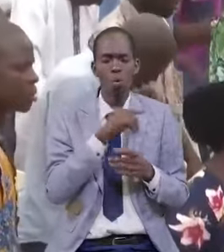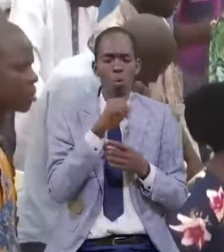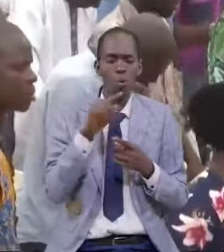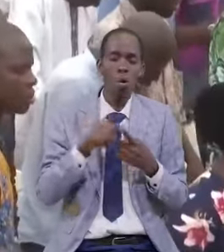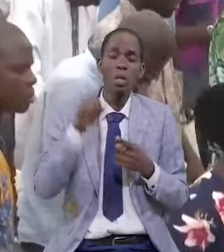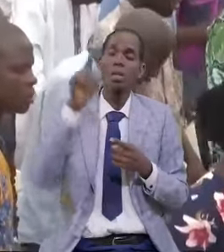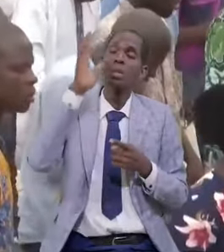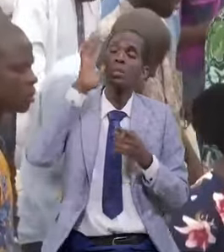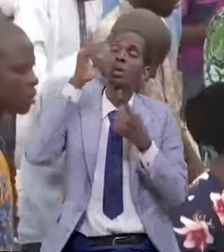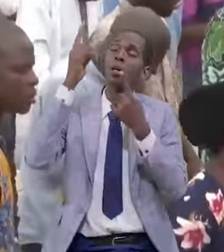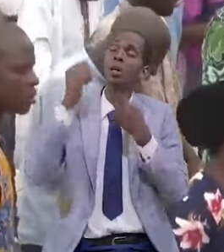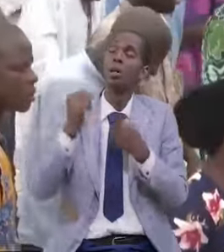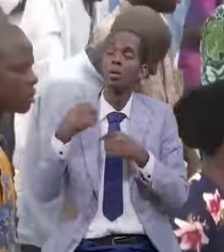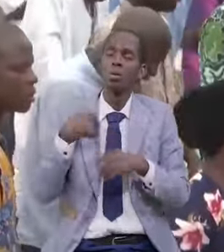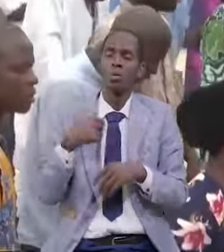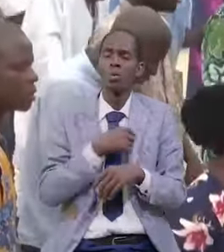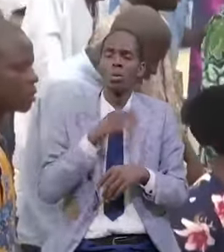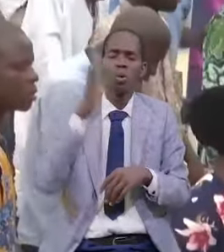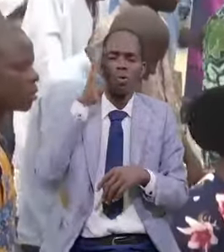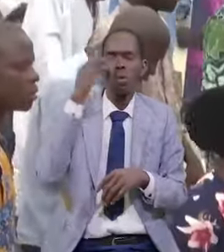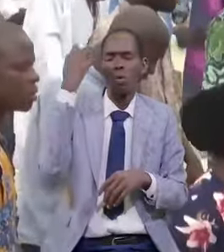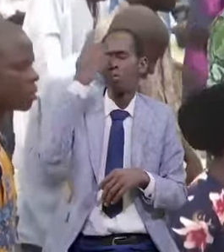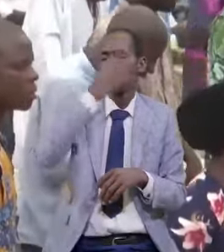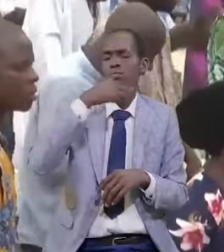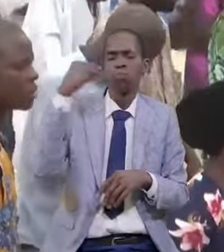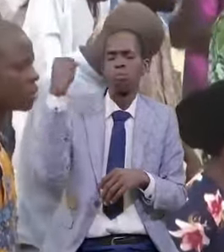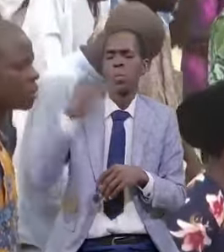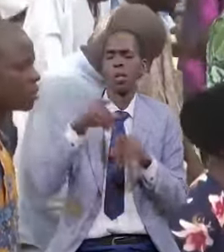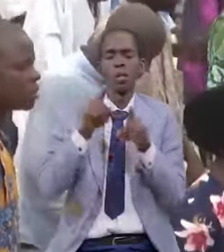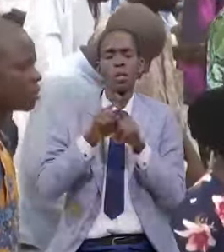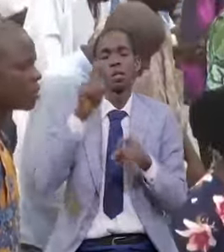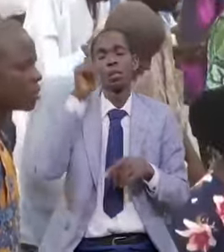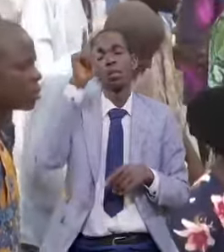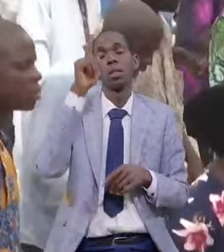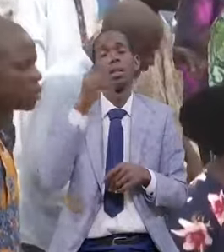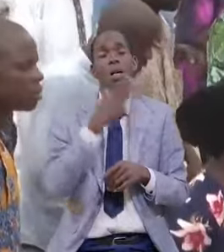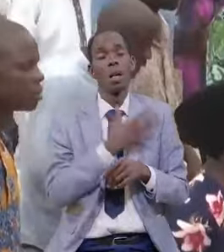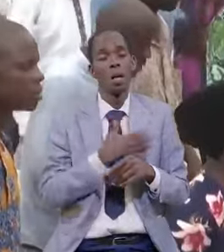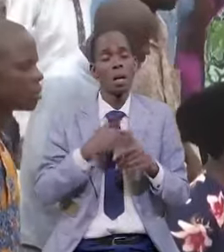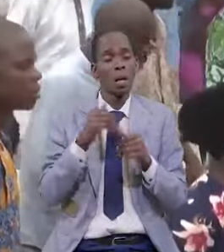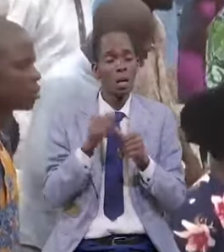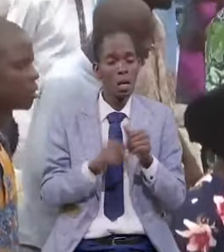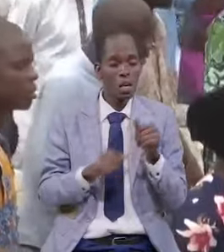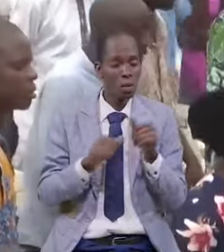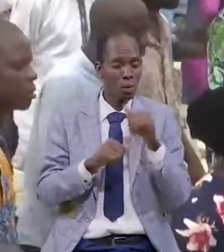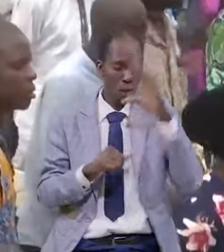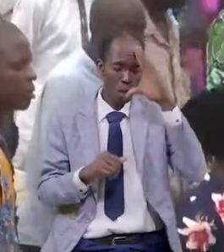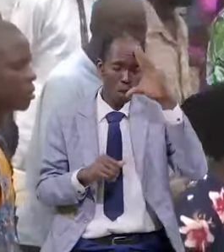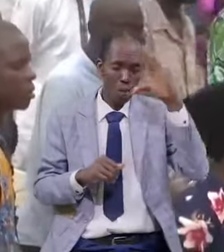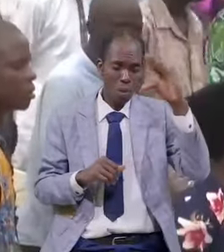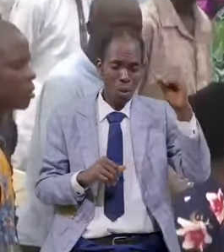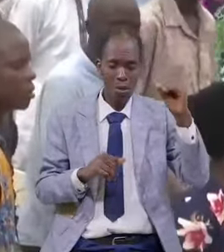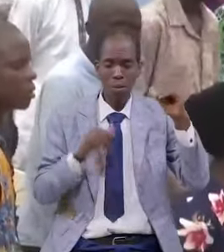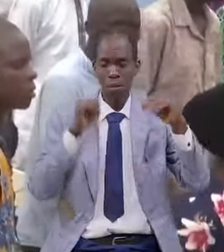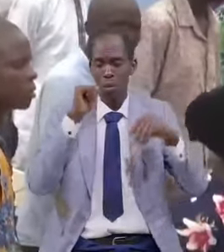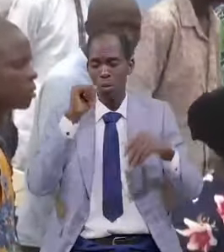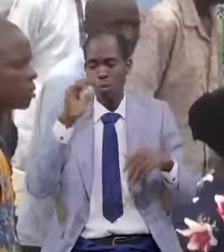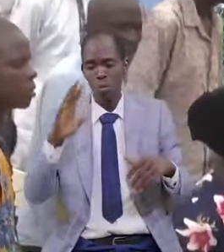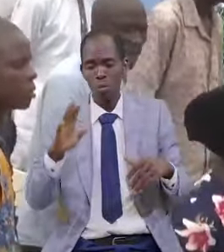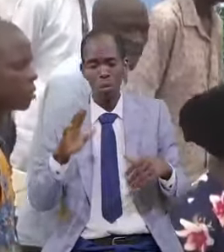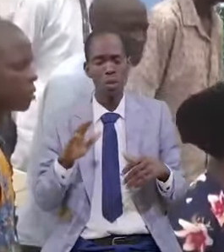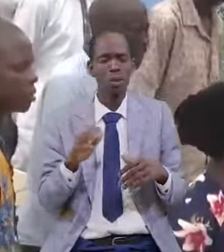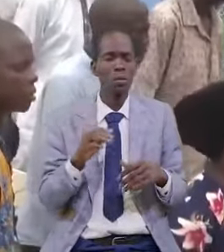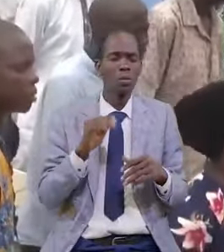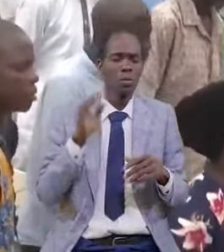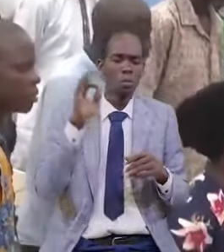every man and every woman and every Minister and every pastor and every bishop and every man man